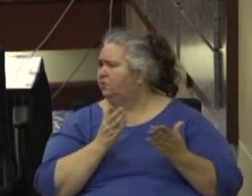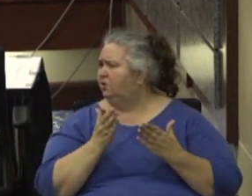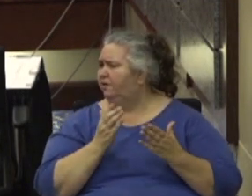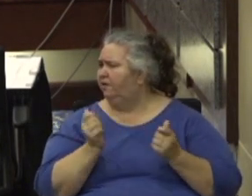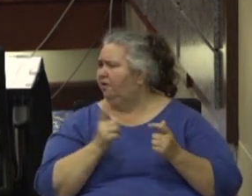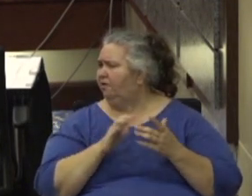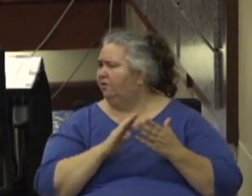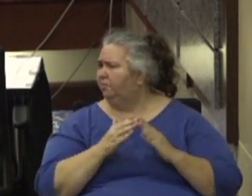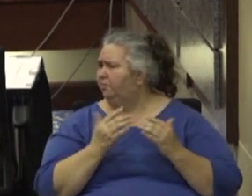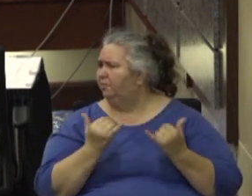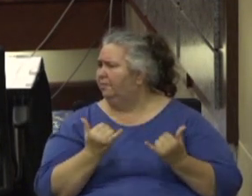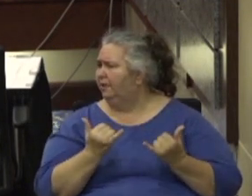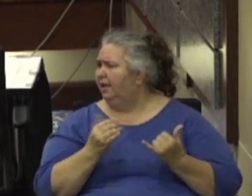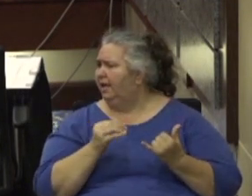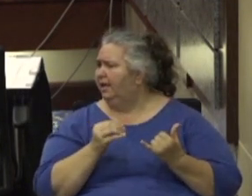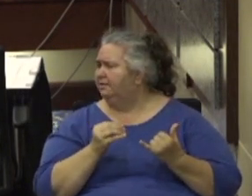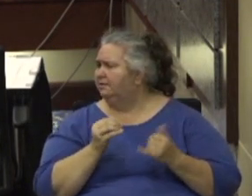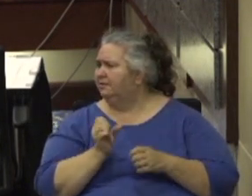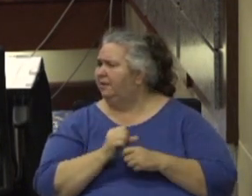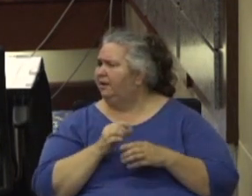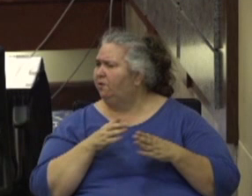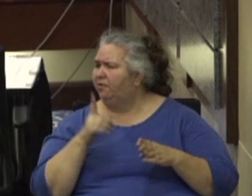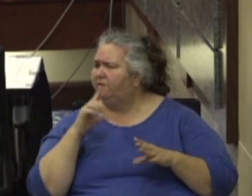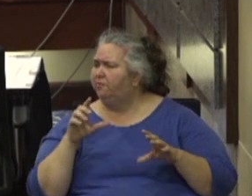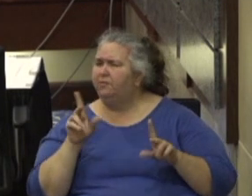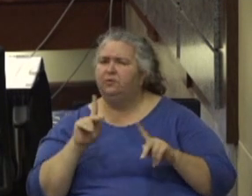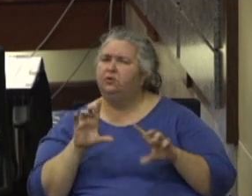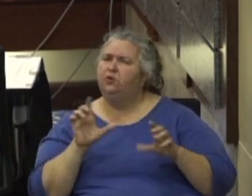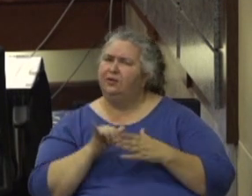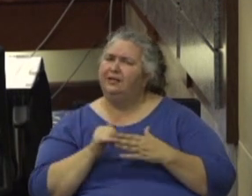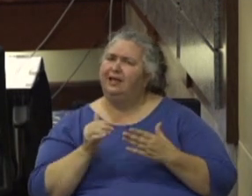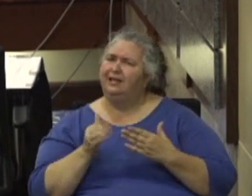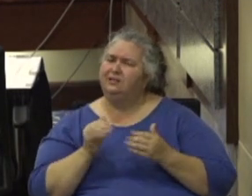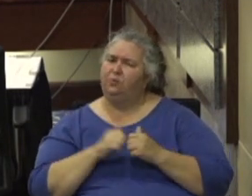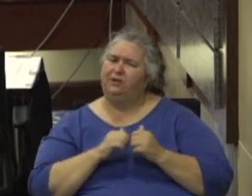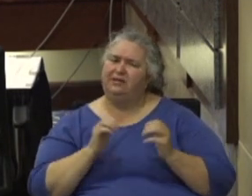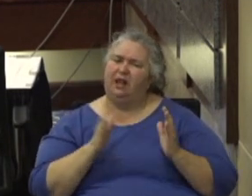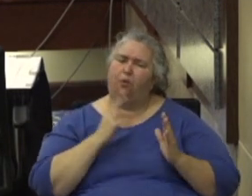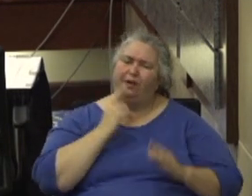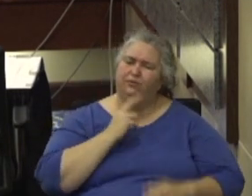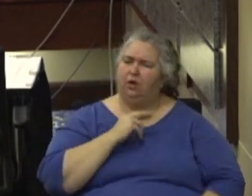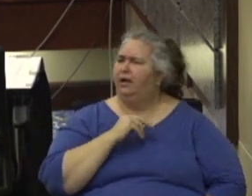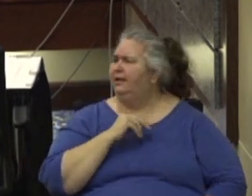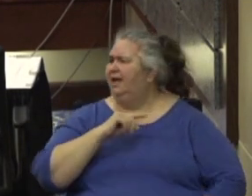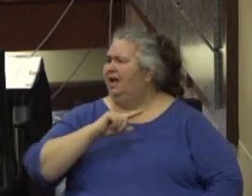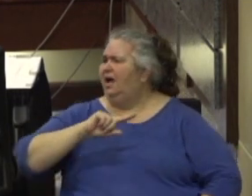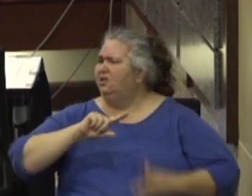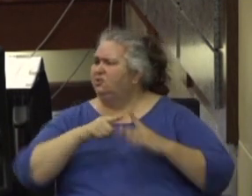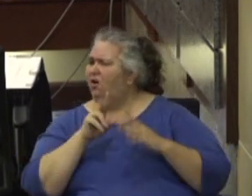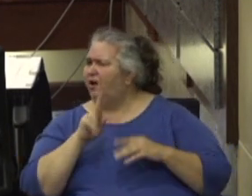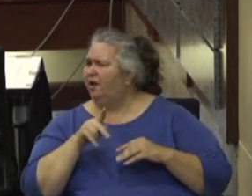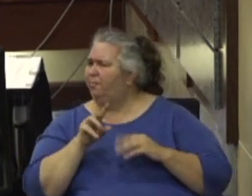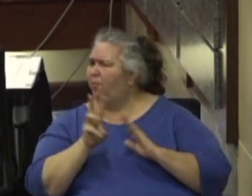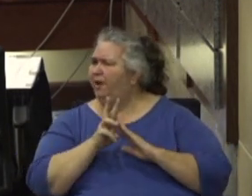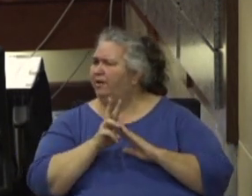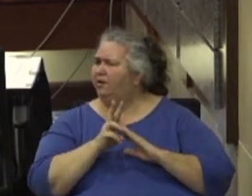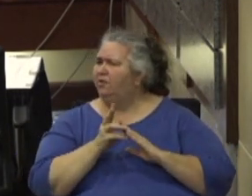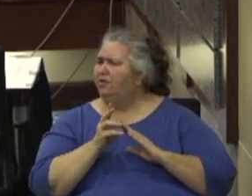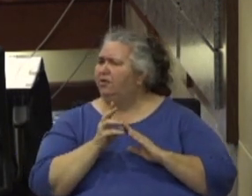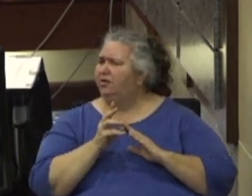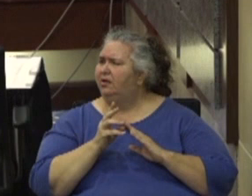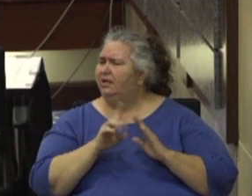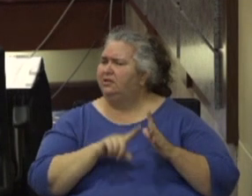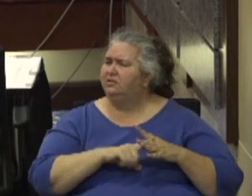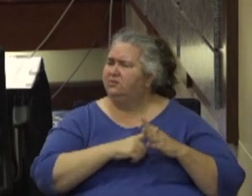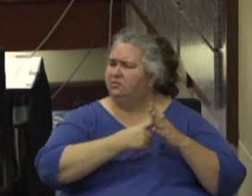community right now, and it's making it a way for people to do that easily with our local restaurants. Startup Waco is launching virtual programs. The first